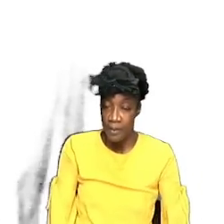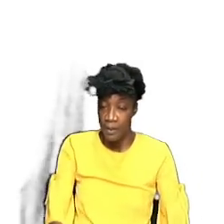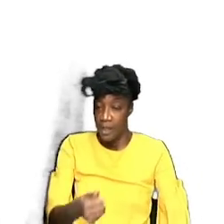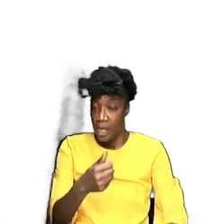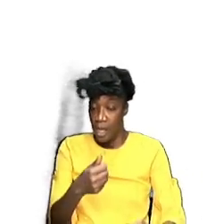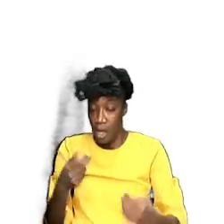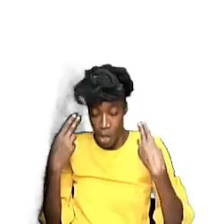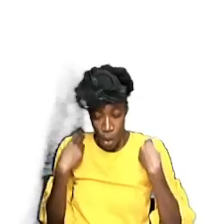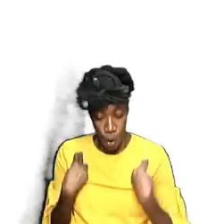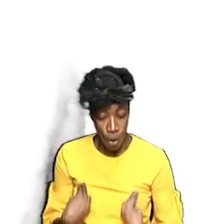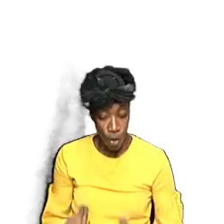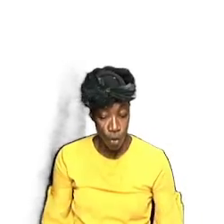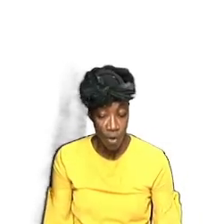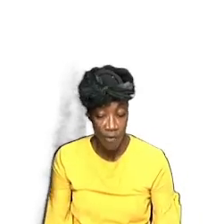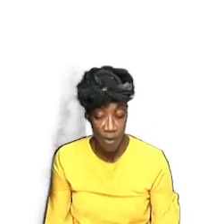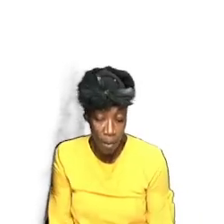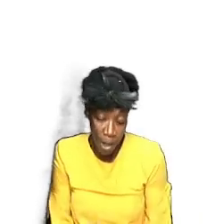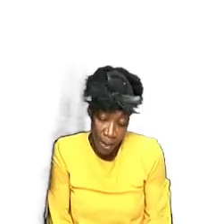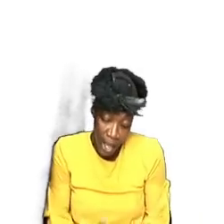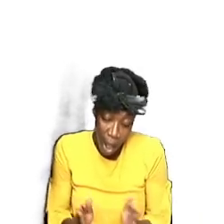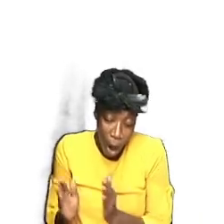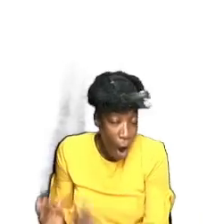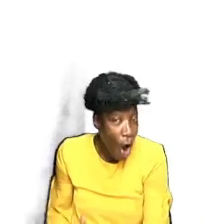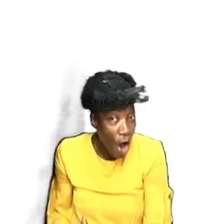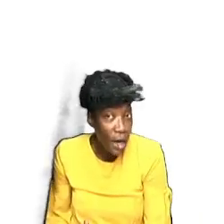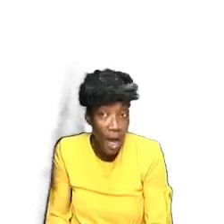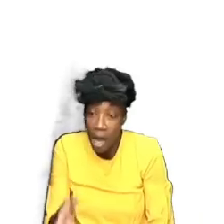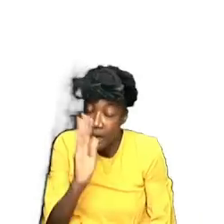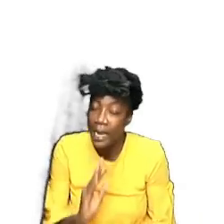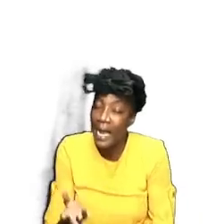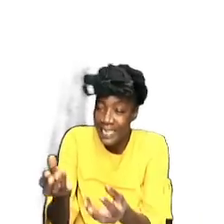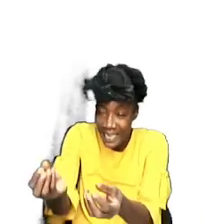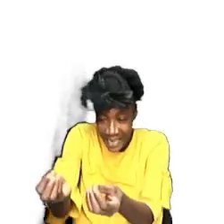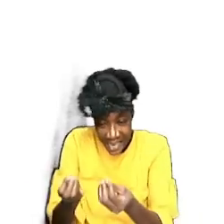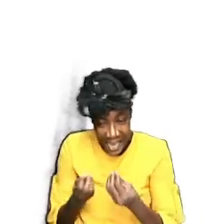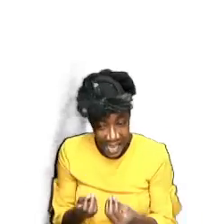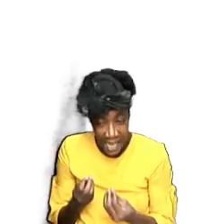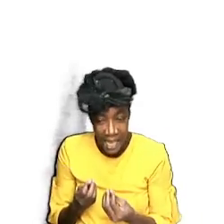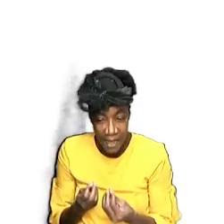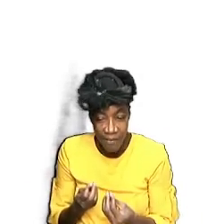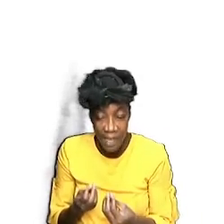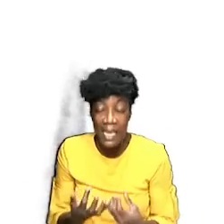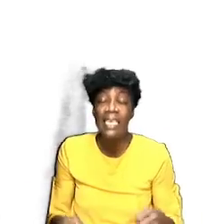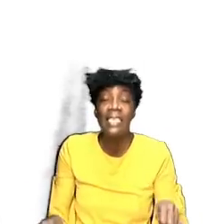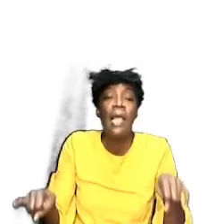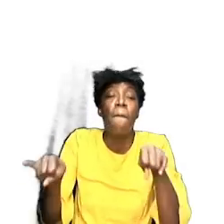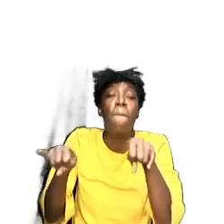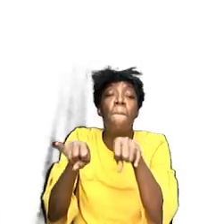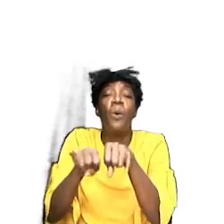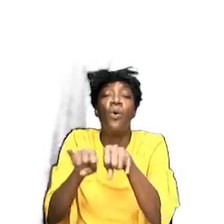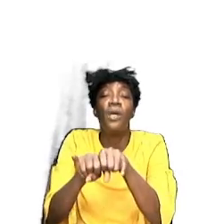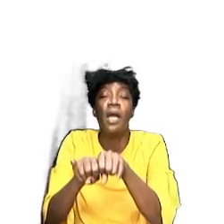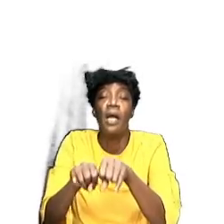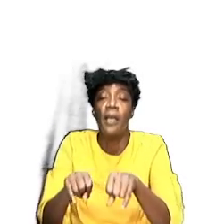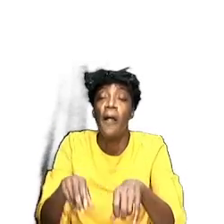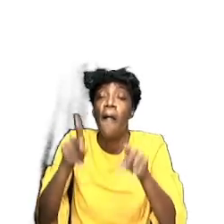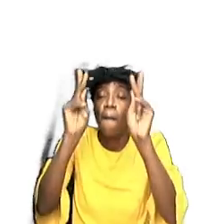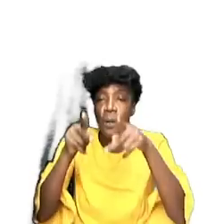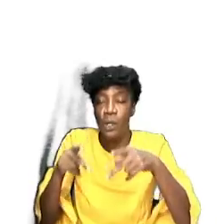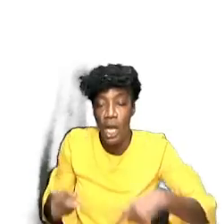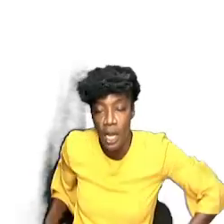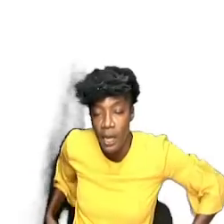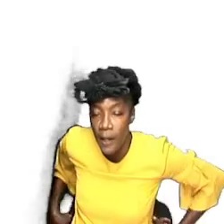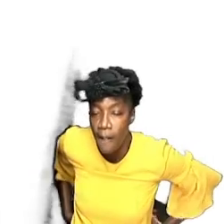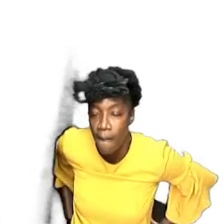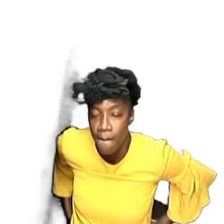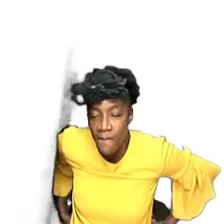the armor is given to us or stated even in the scripture is very important. Put on your belt. Your Lord's